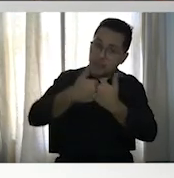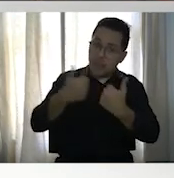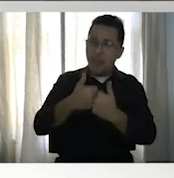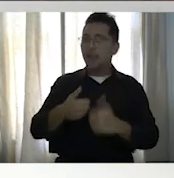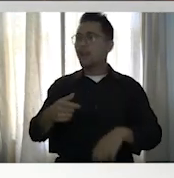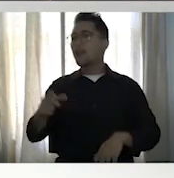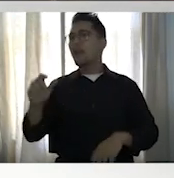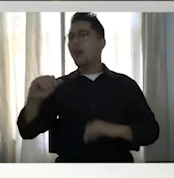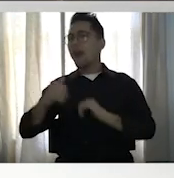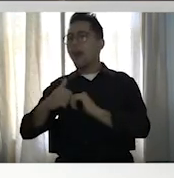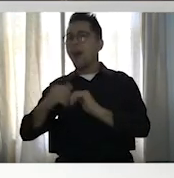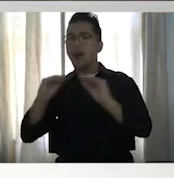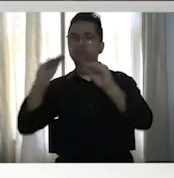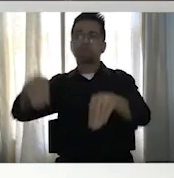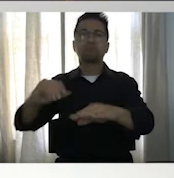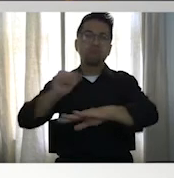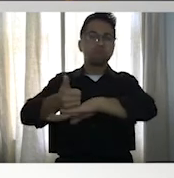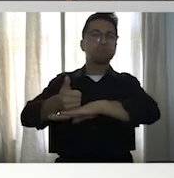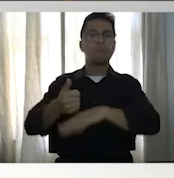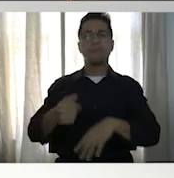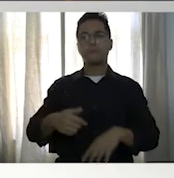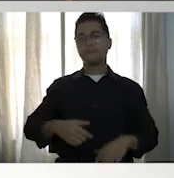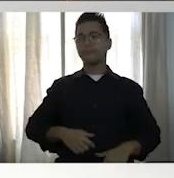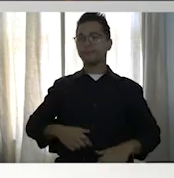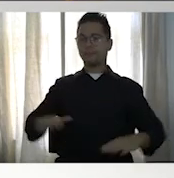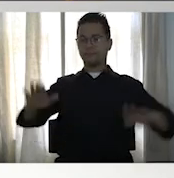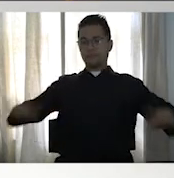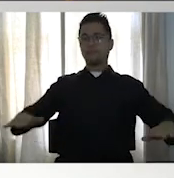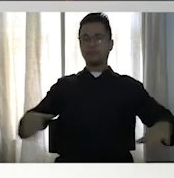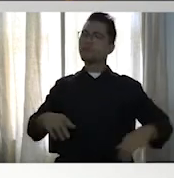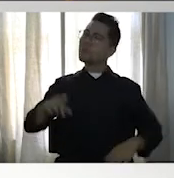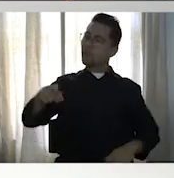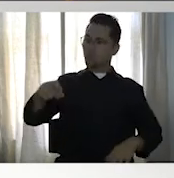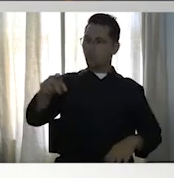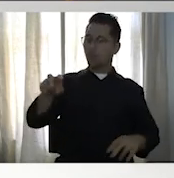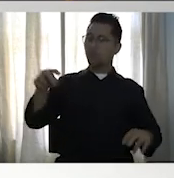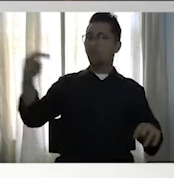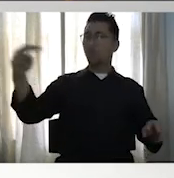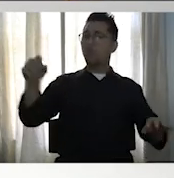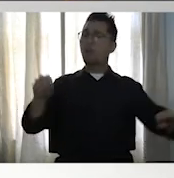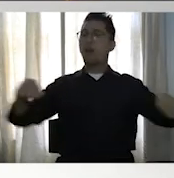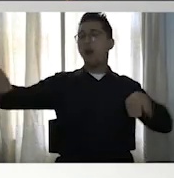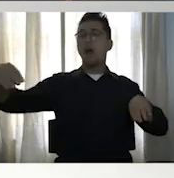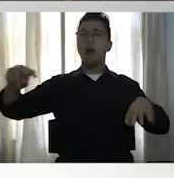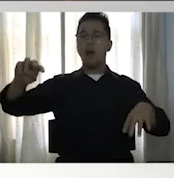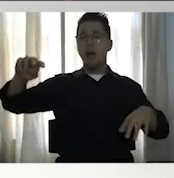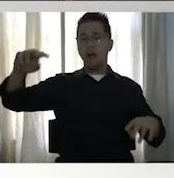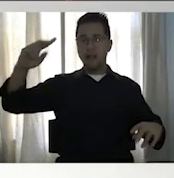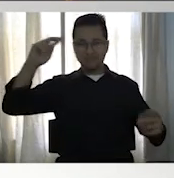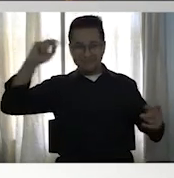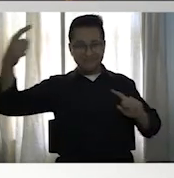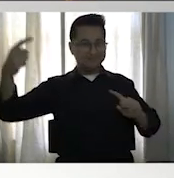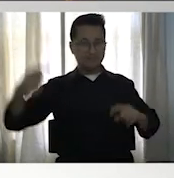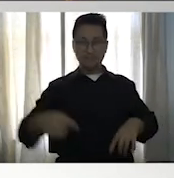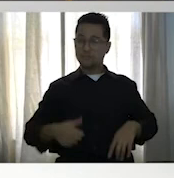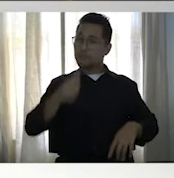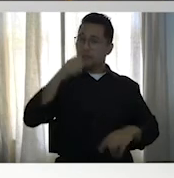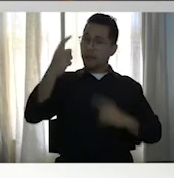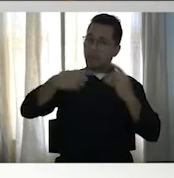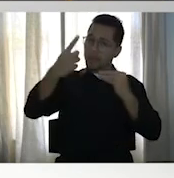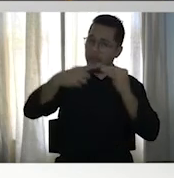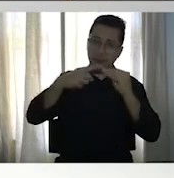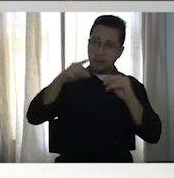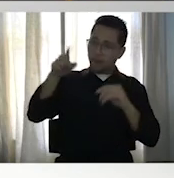our kids just place the board. Here I am. My board is this way, and you have to look at it upside down. Wow. I'm not thinking about you. We've got to